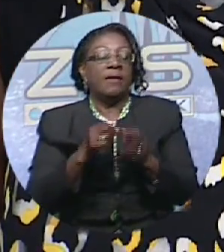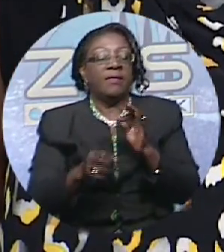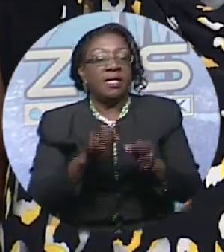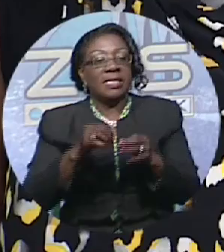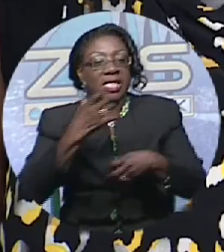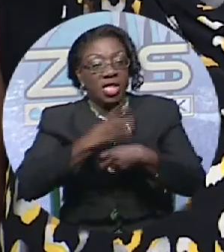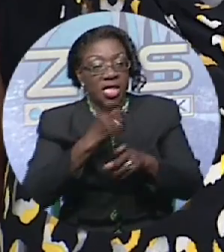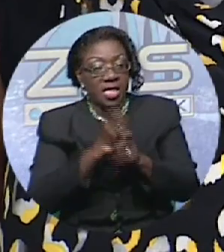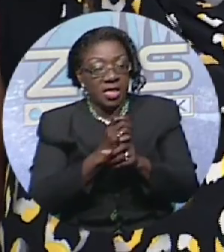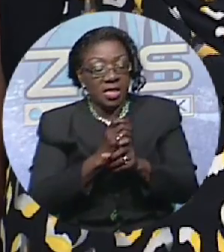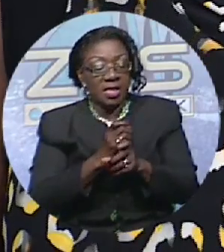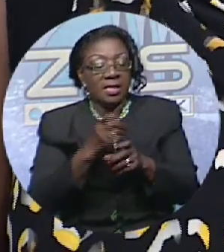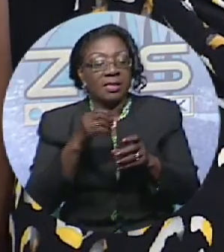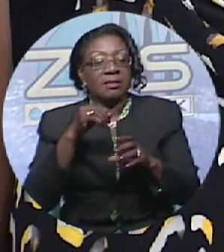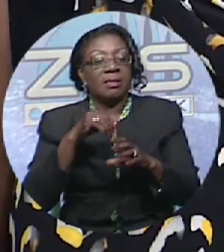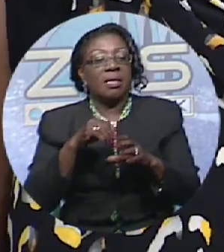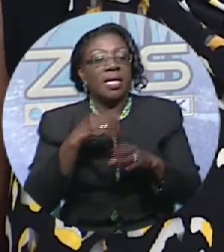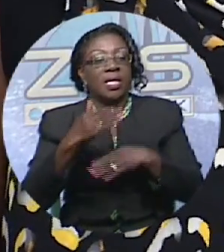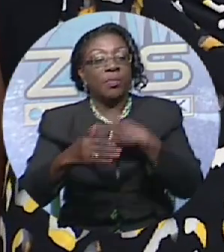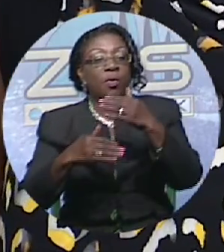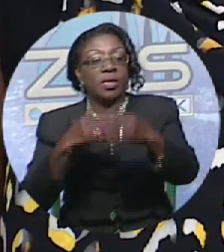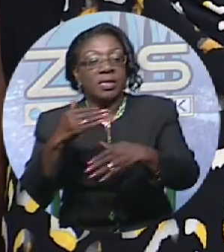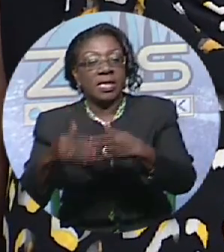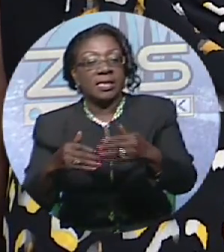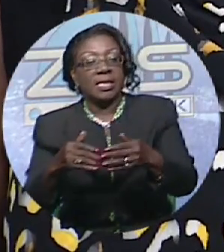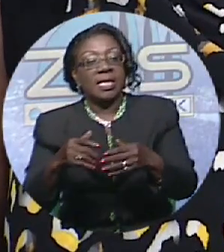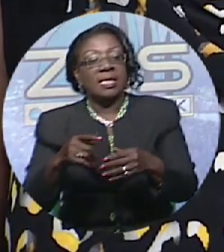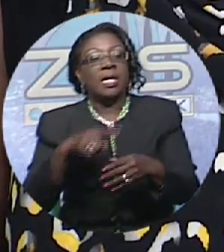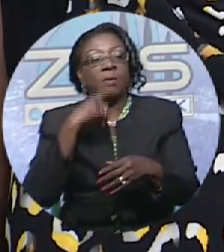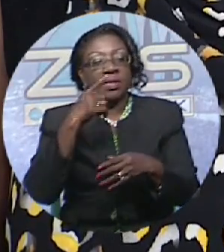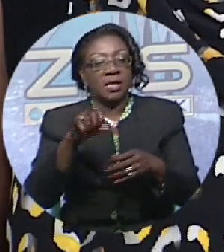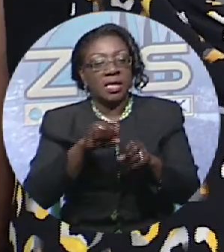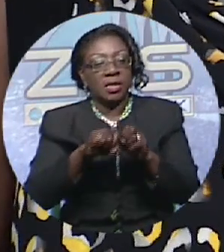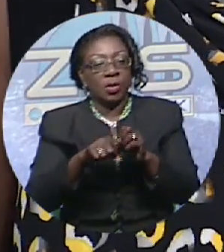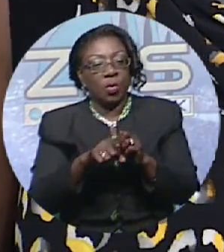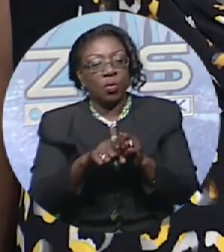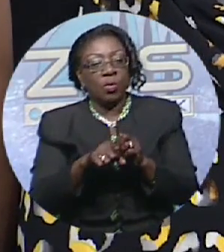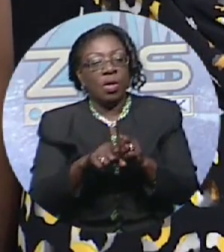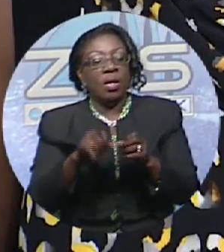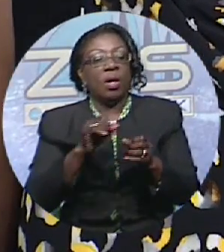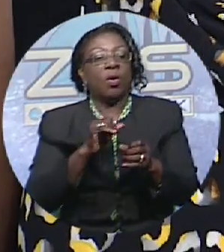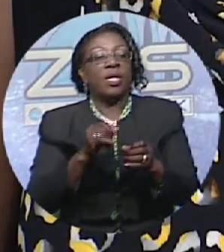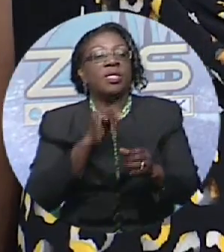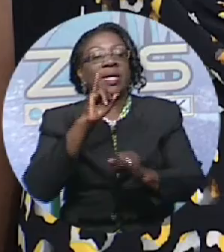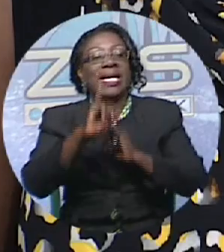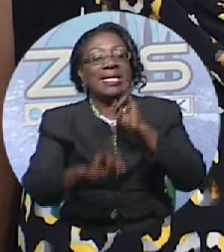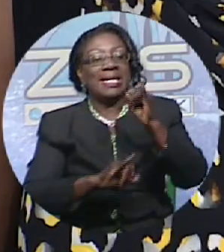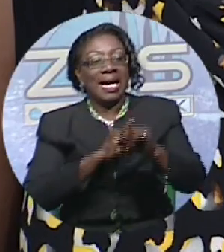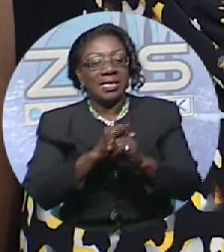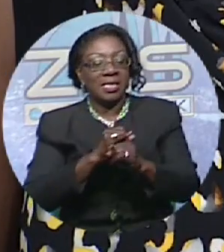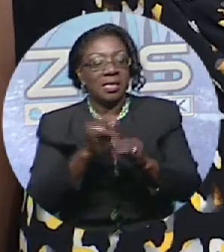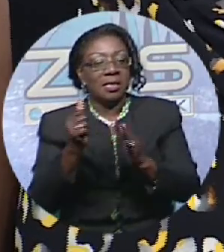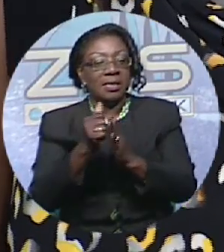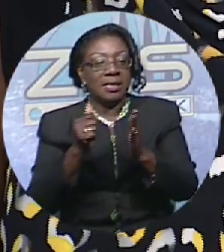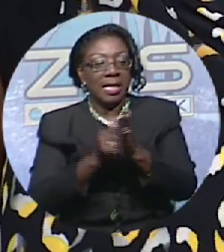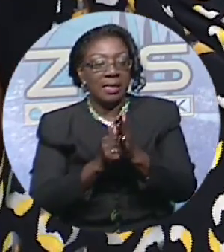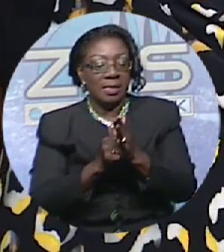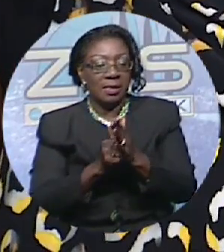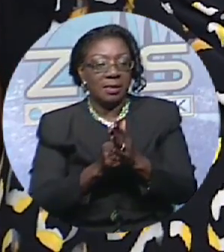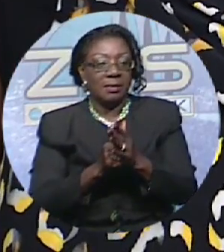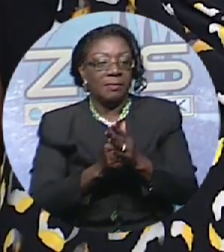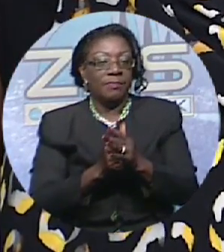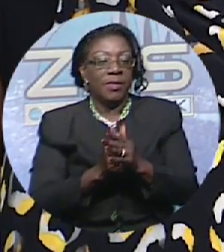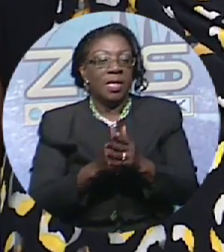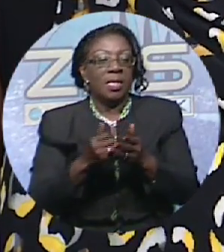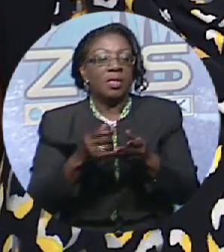the credibility of the elections and determine whether they were conducted according to international standards and the laws of the country. The